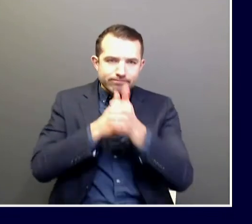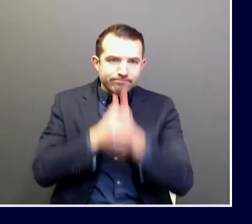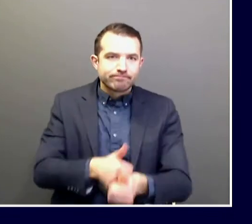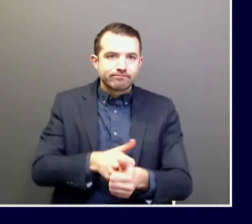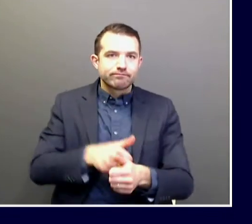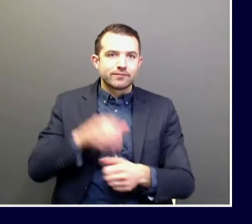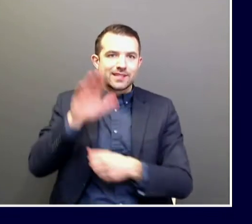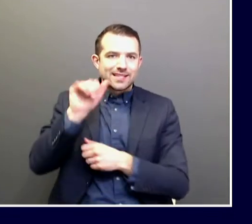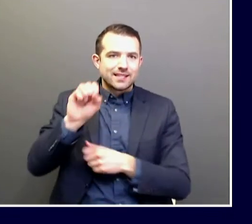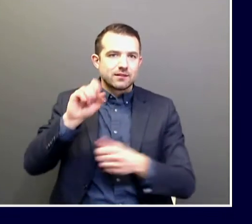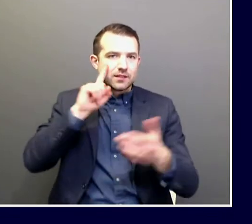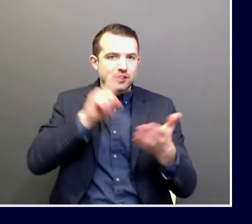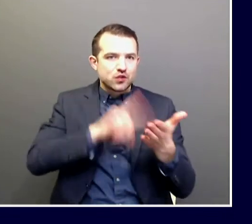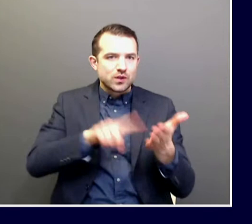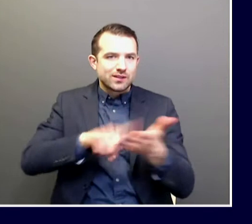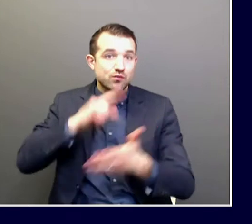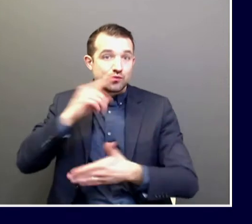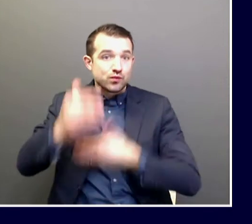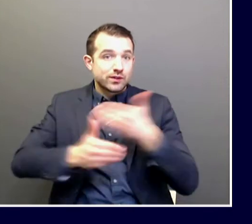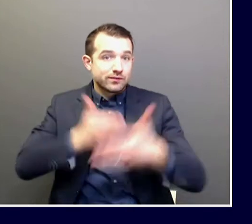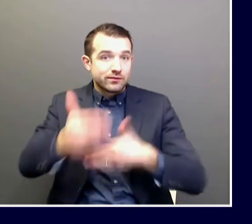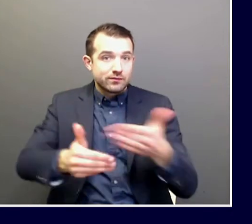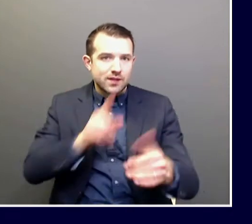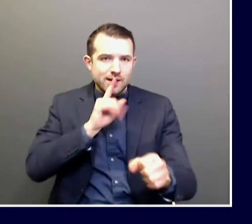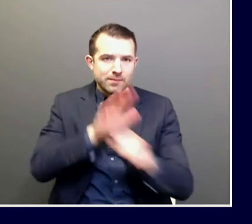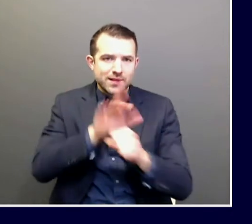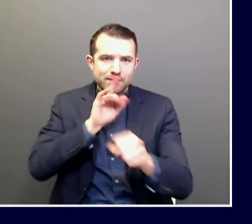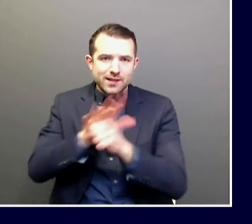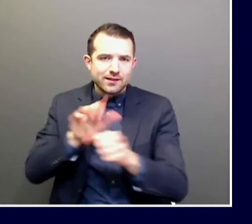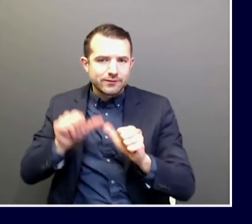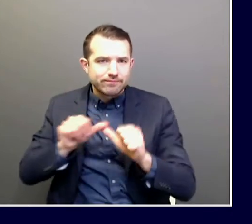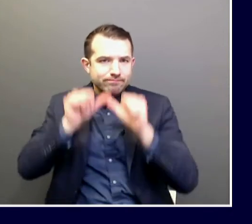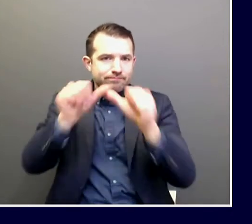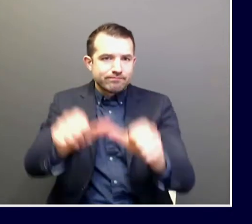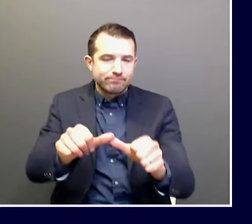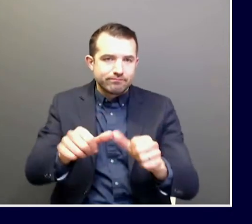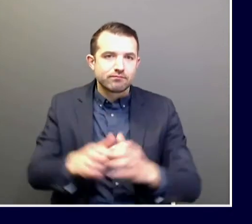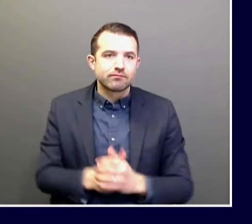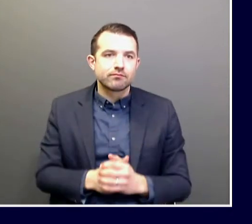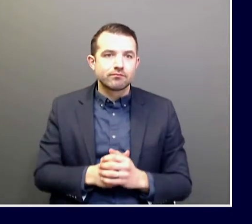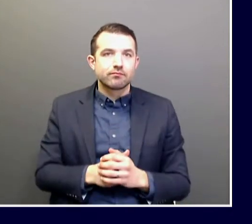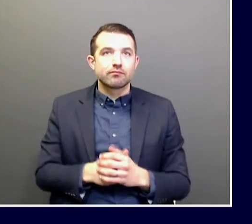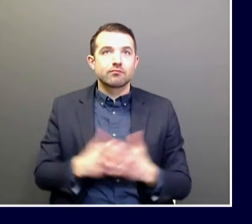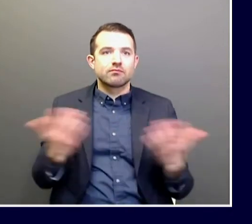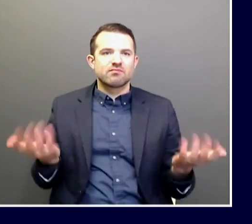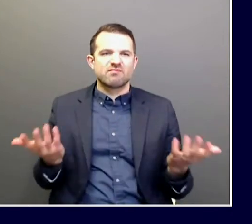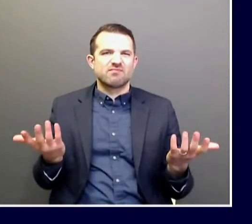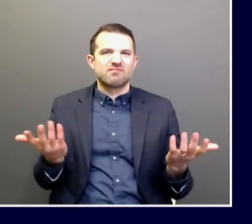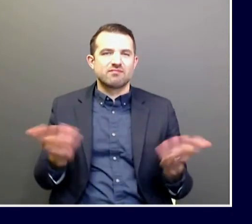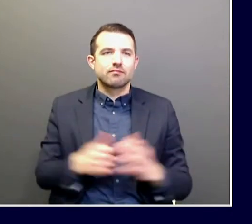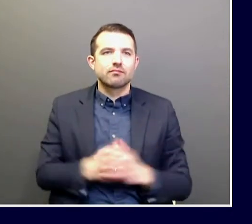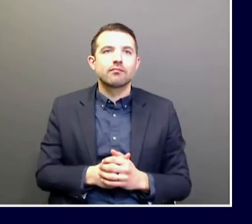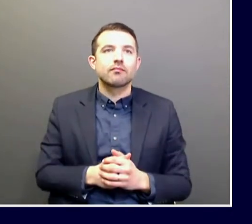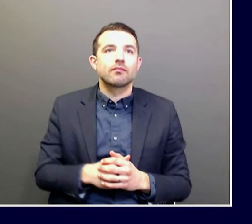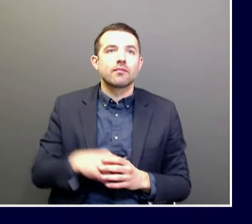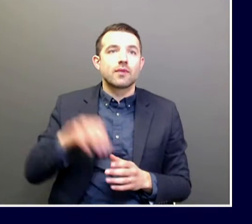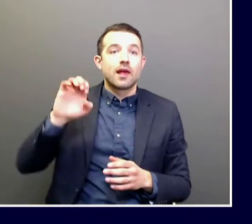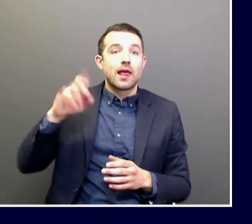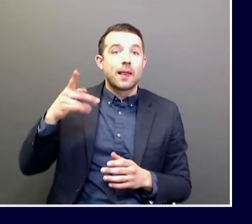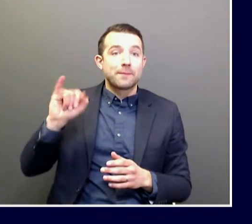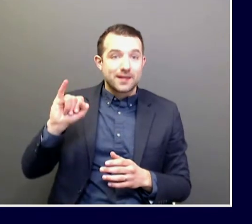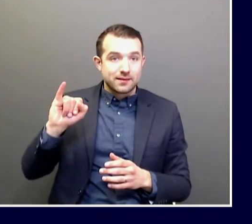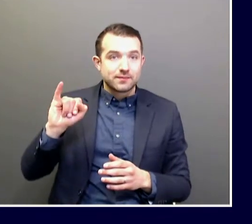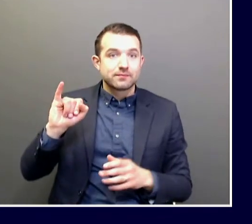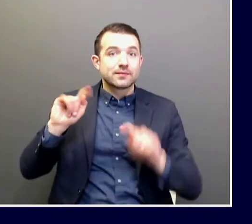Case investigation is where a Maine CDC epidemiologist contacts individuals who have tested positive with COVID